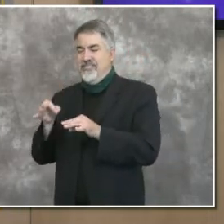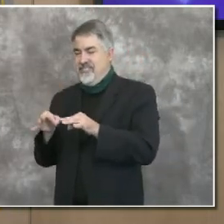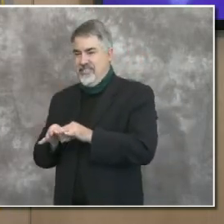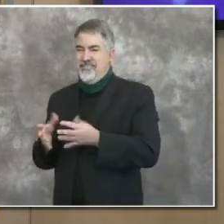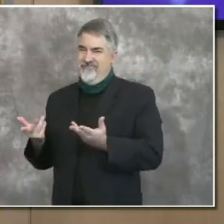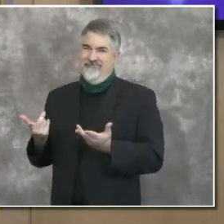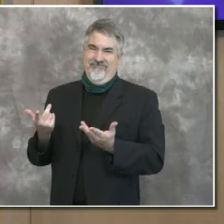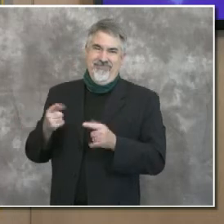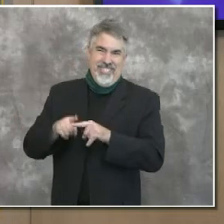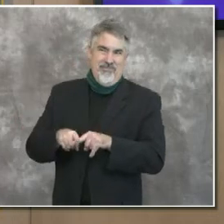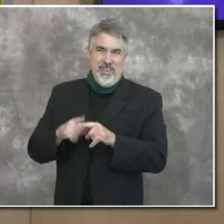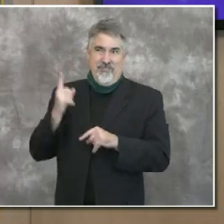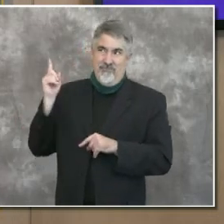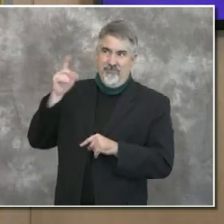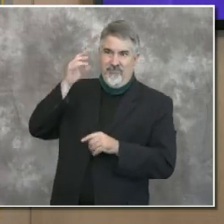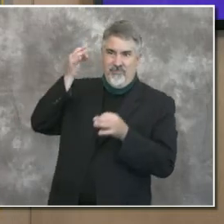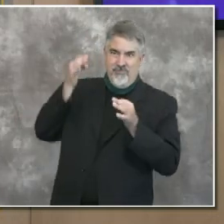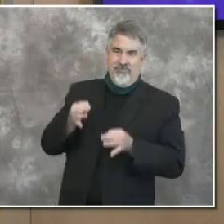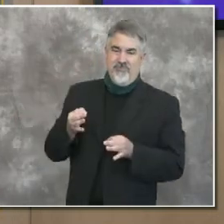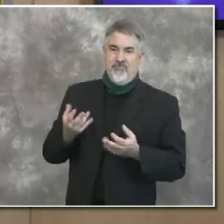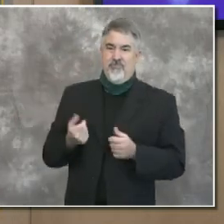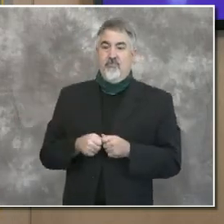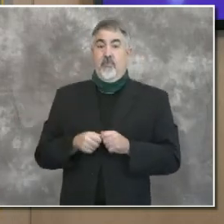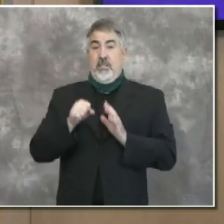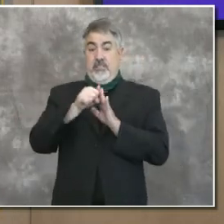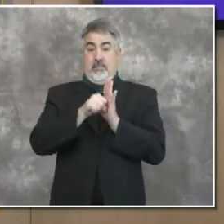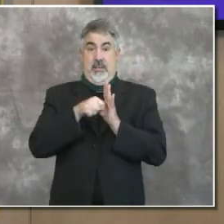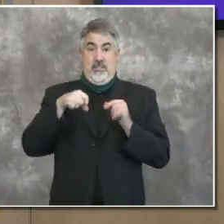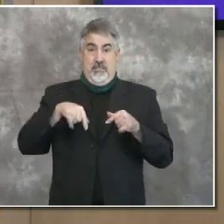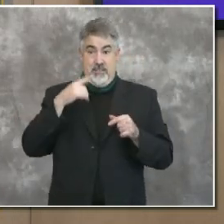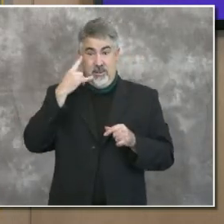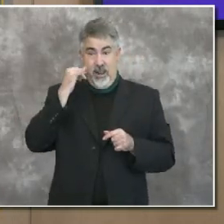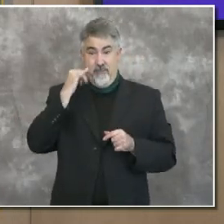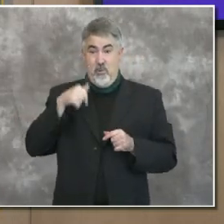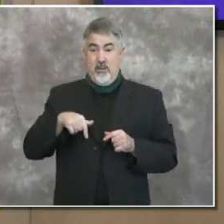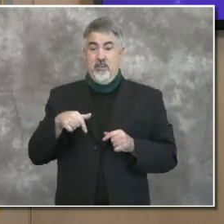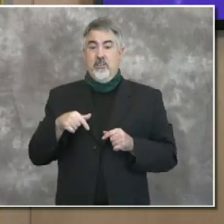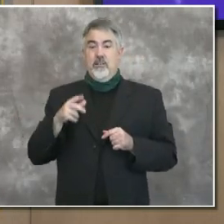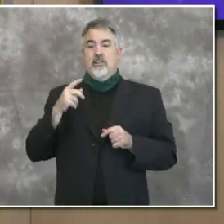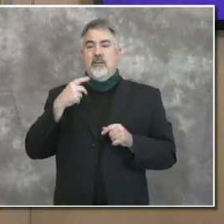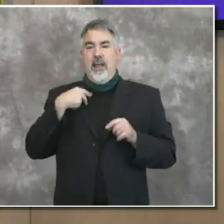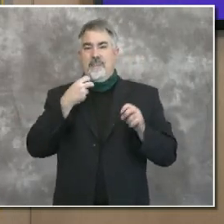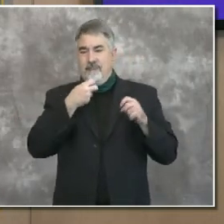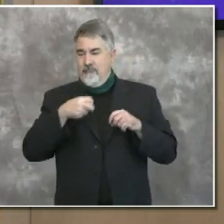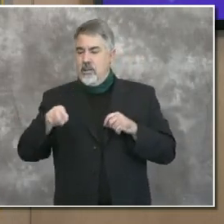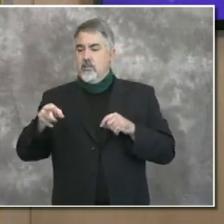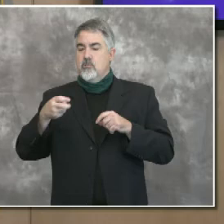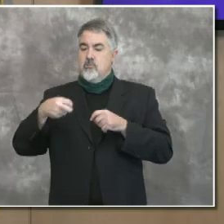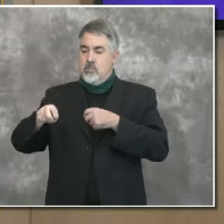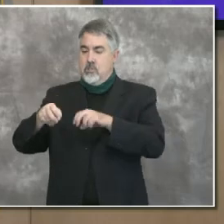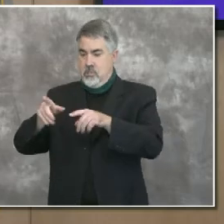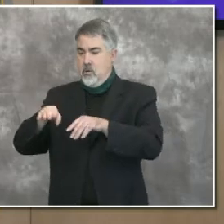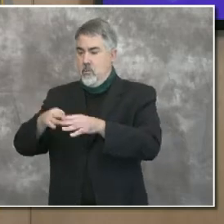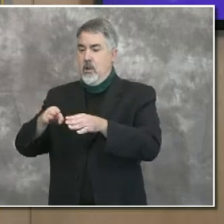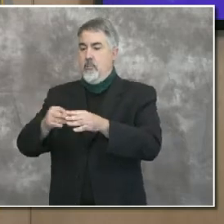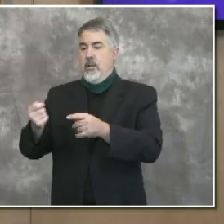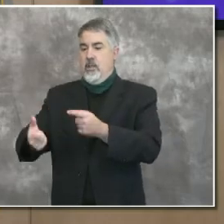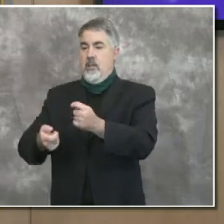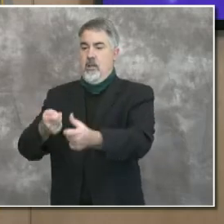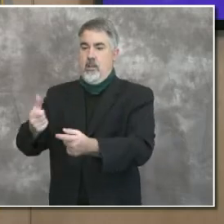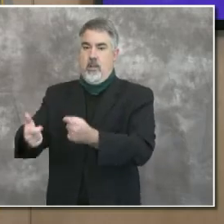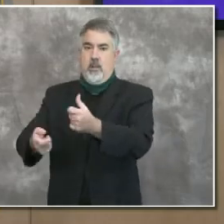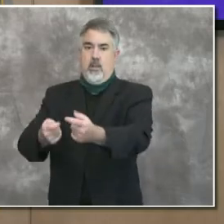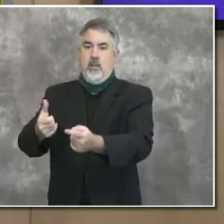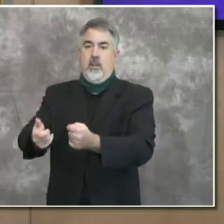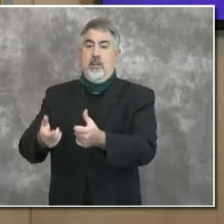we move into additional phases. And so we will continue to monitor that. We will continue to ask folks to remain patient with